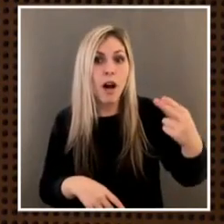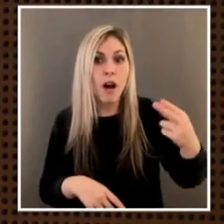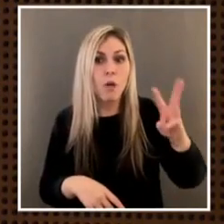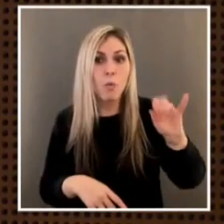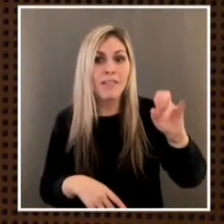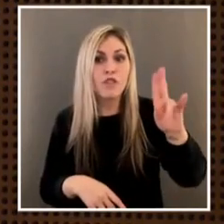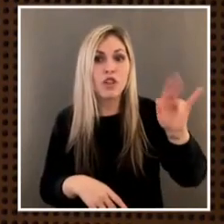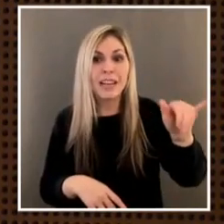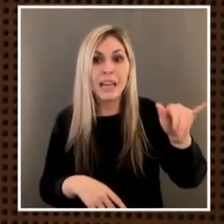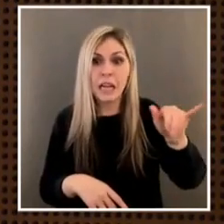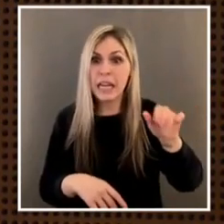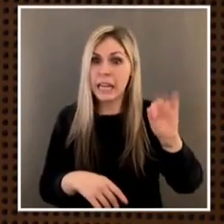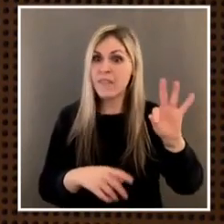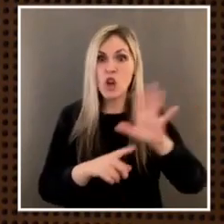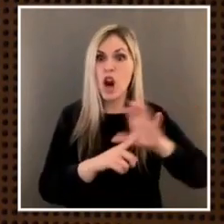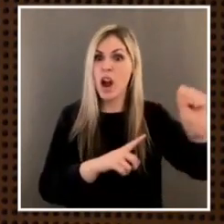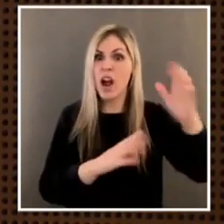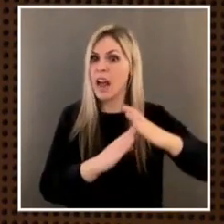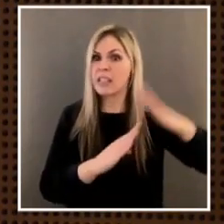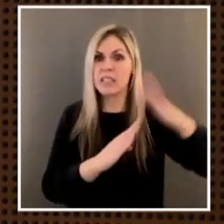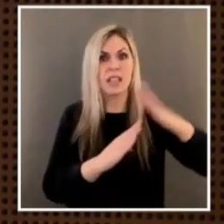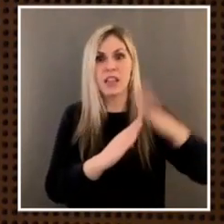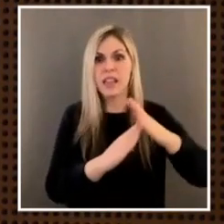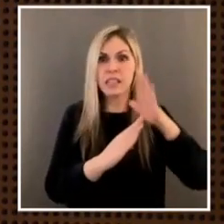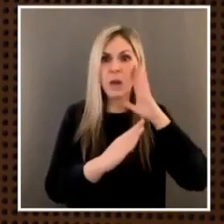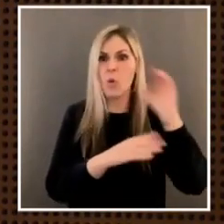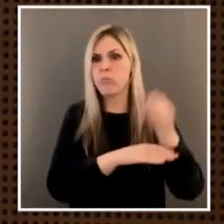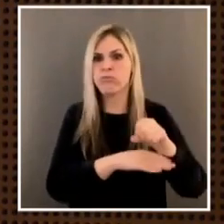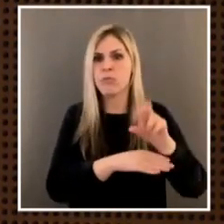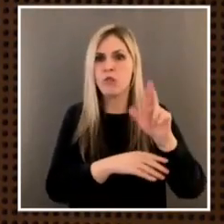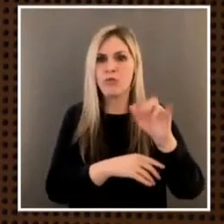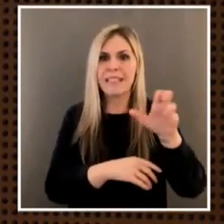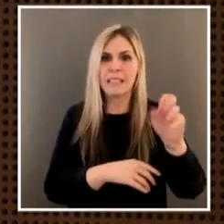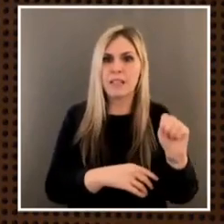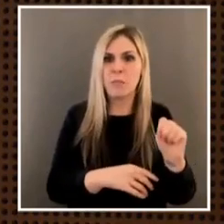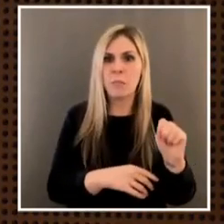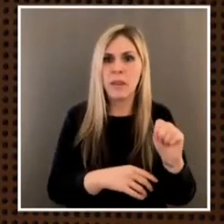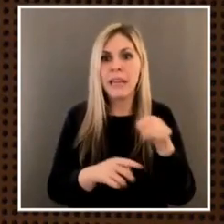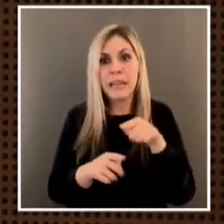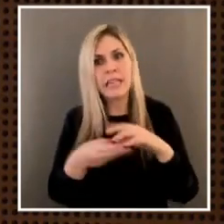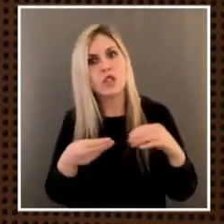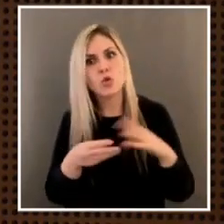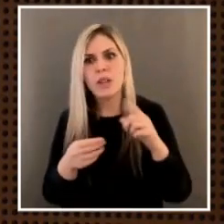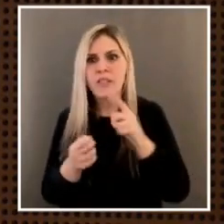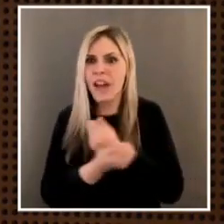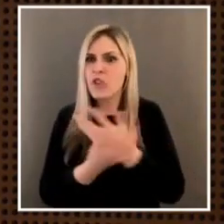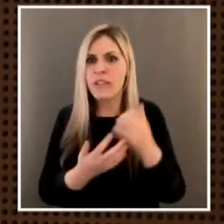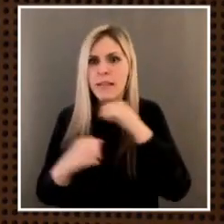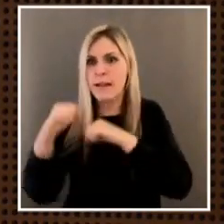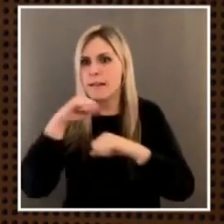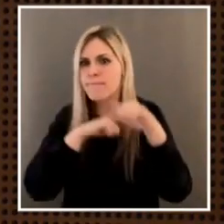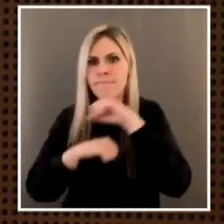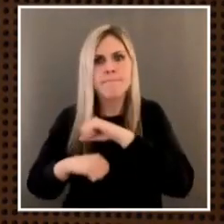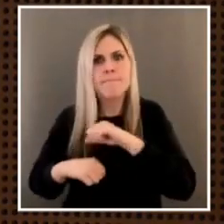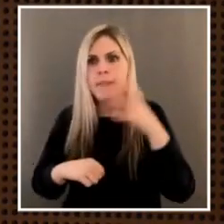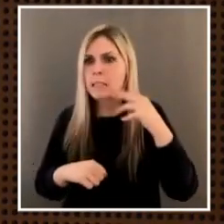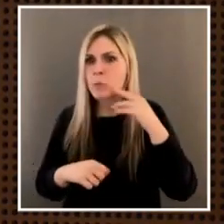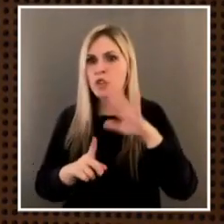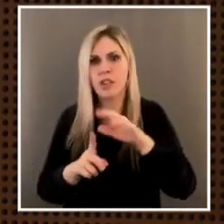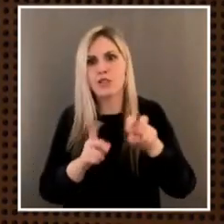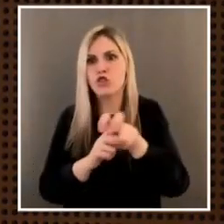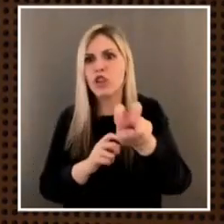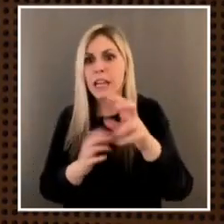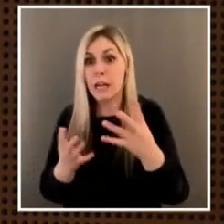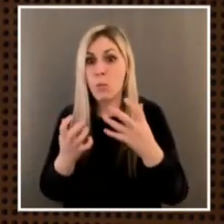overcomes racism. He had stories of the things he had endured on his journey, and he wanted me to learn from them and be